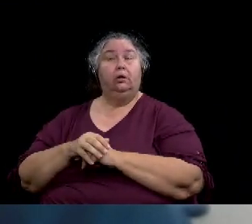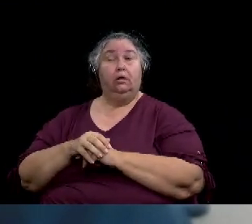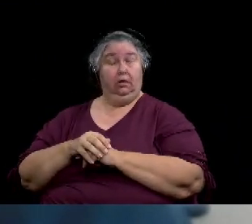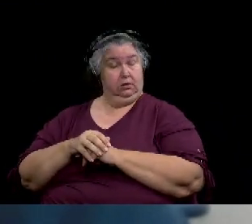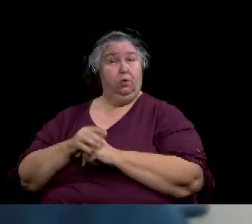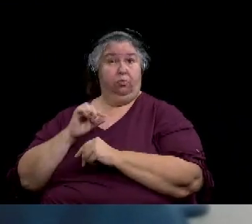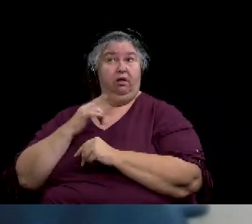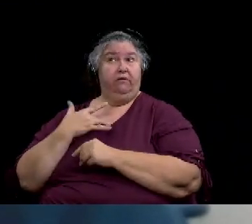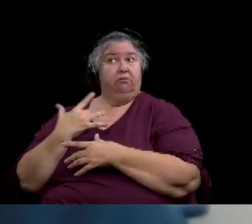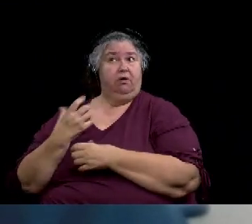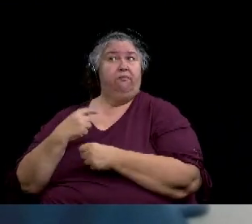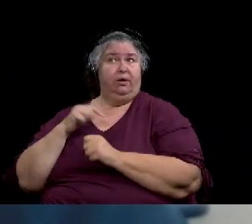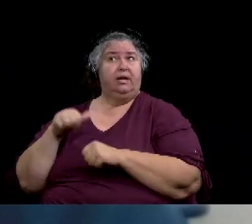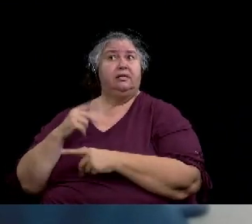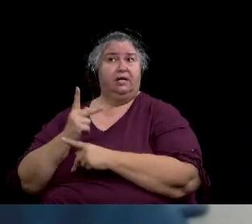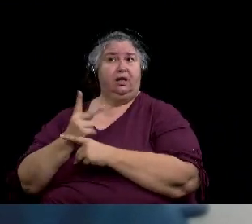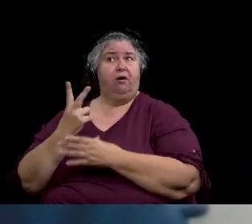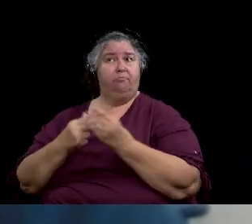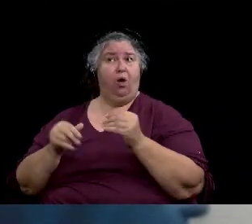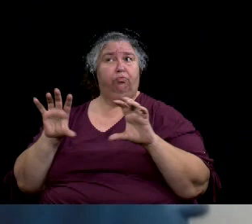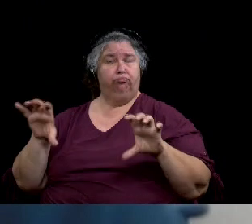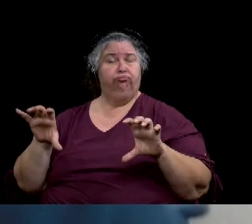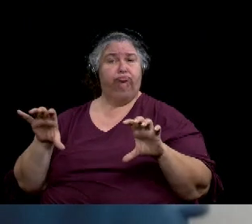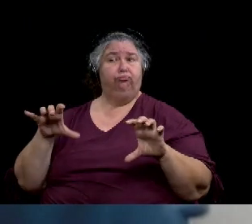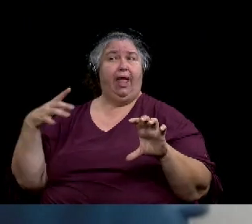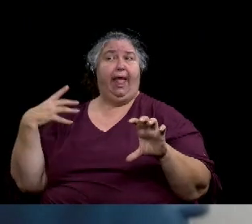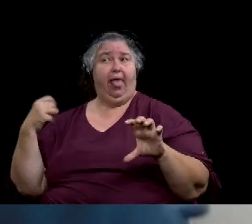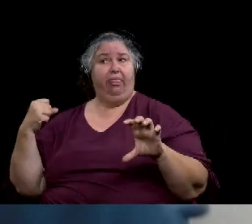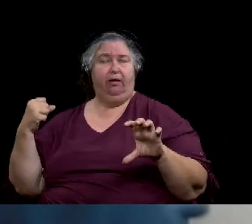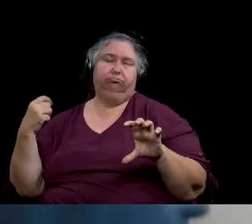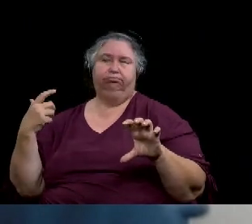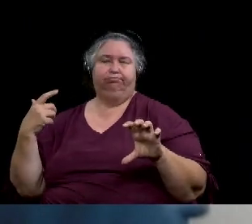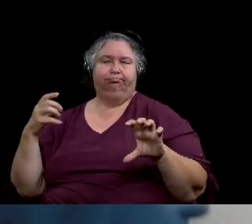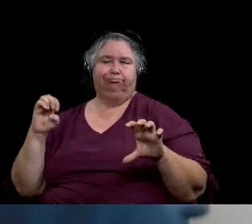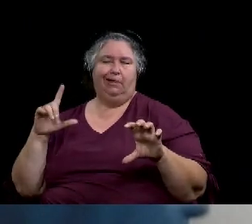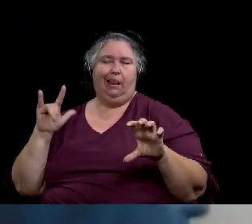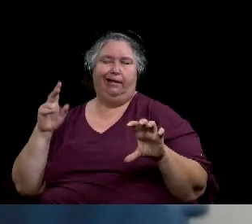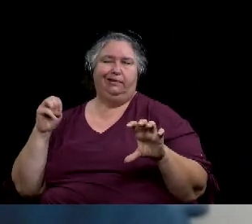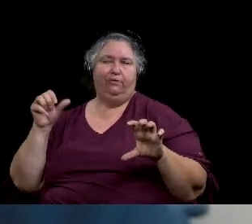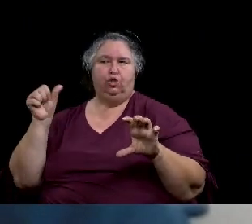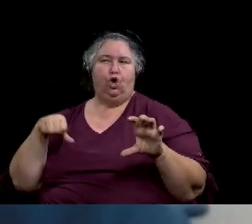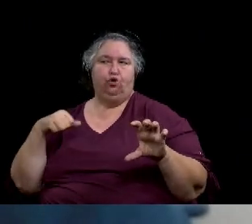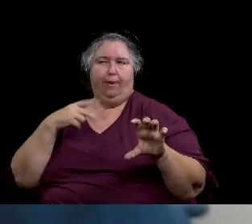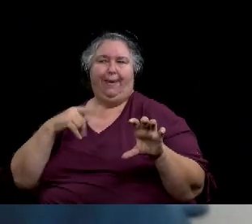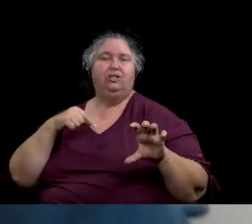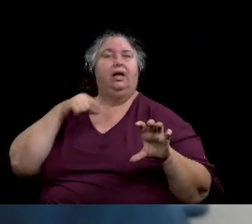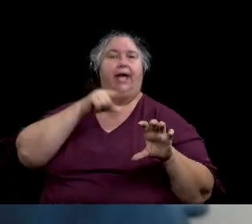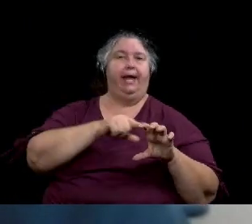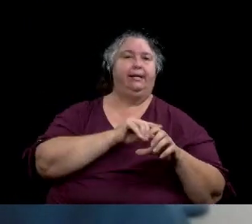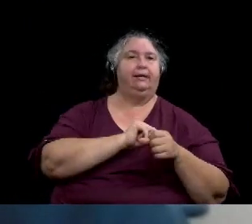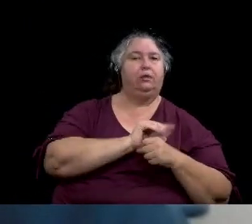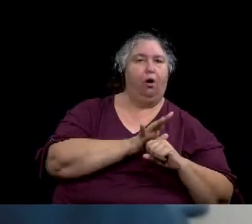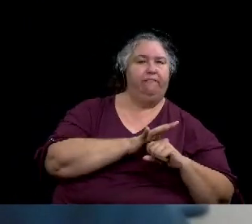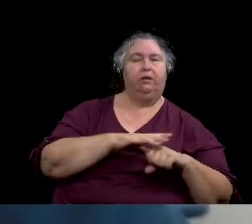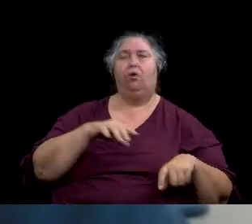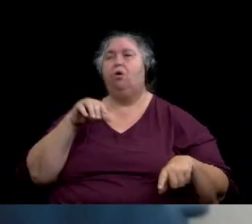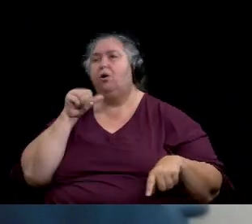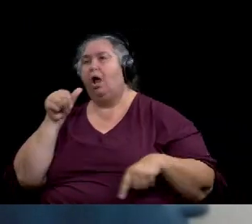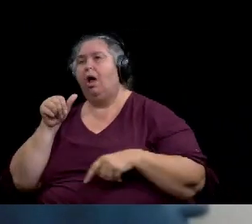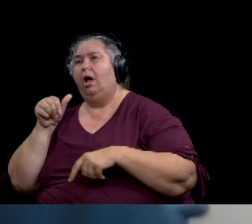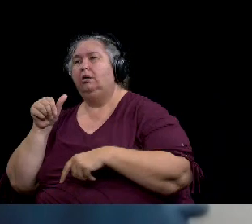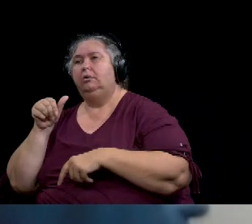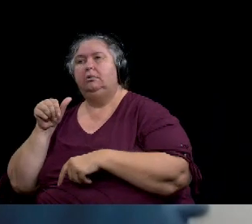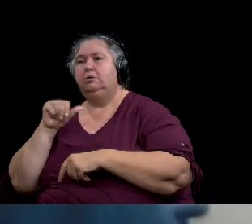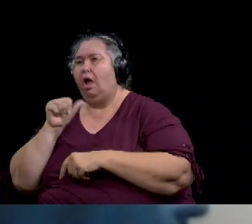we feel confident that we can take care of both sets of patients, healthy elective surgery patients, non-COVID ill patients, and as well as